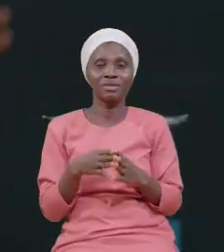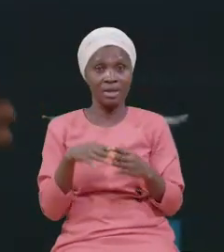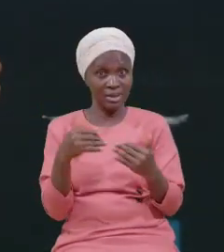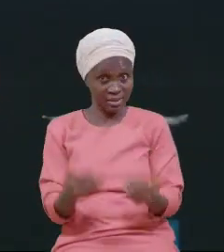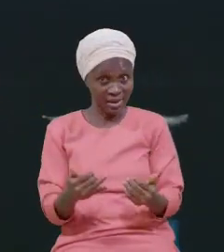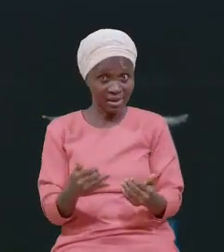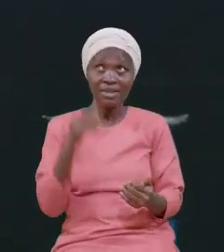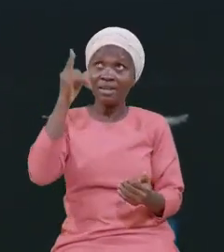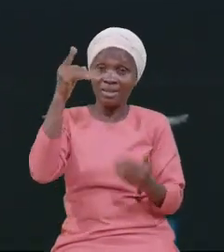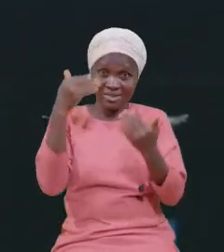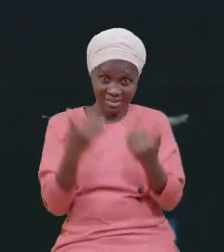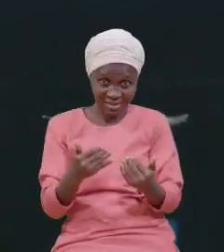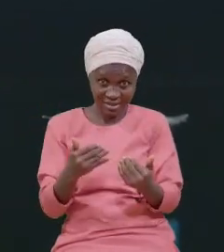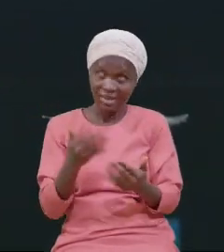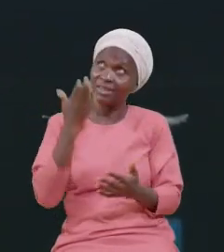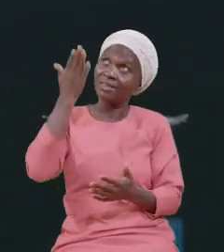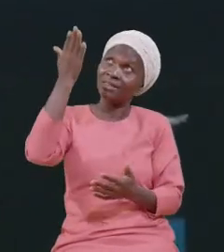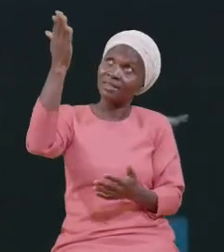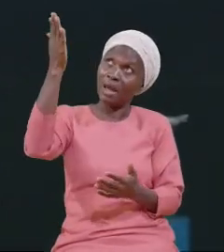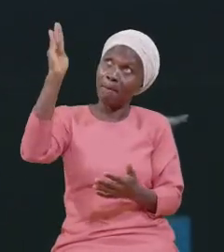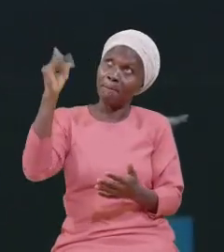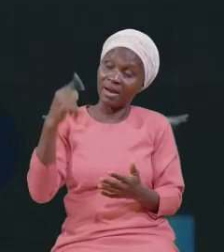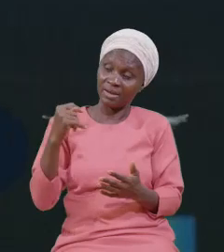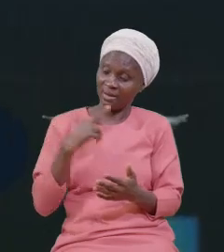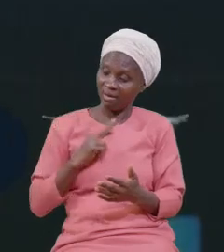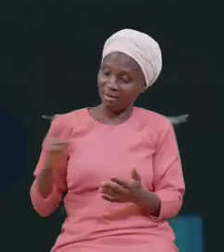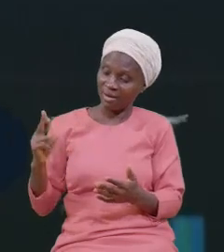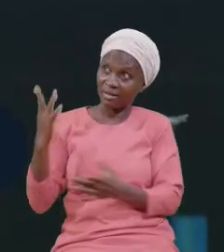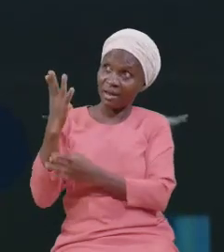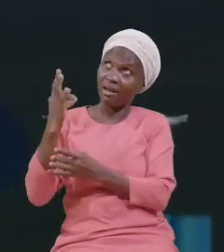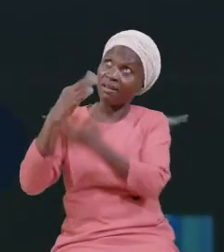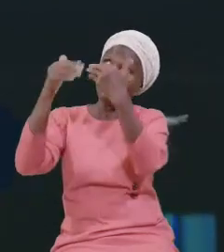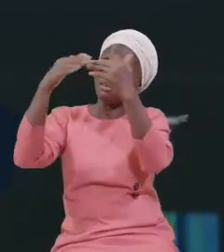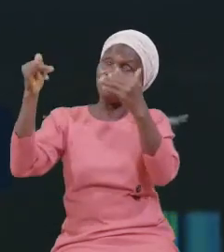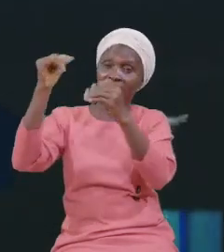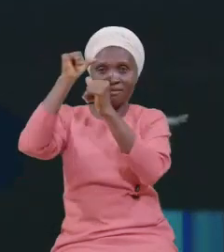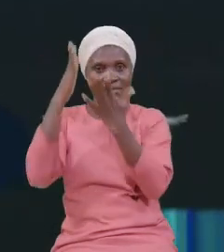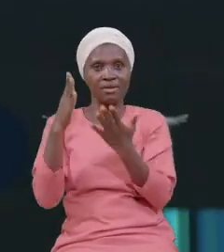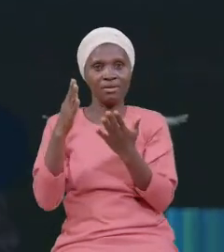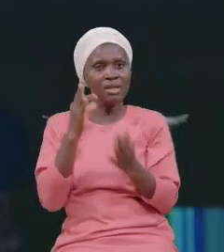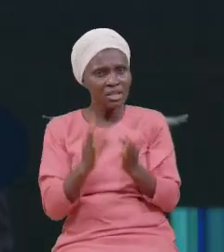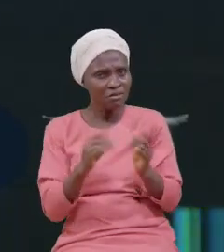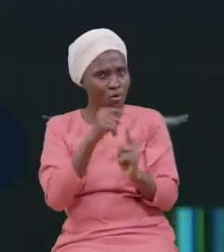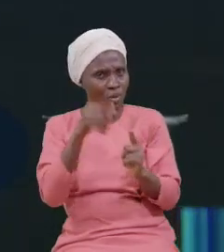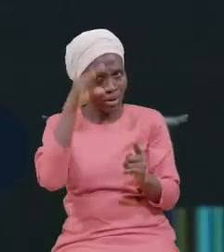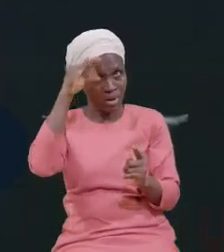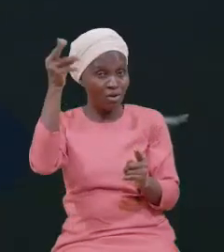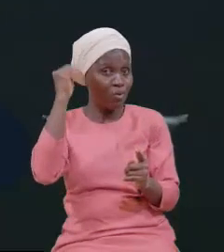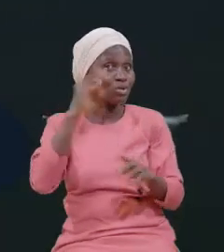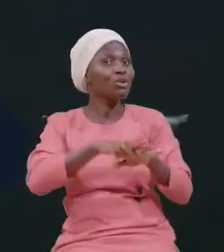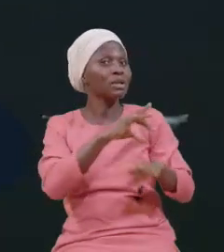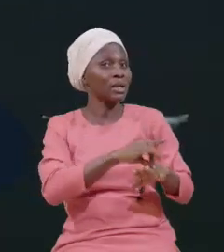right there by the right hand of the Heavenly Father. If when he was on earth, the Father